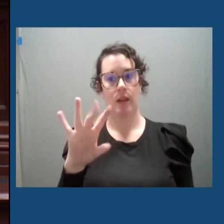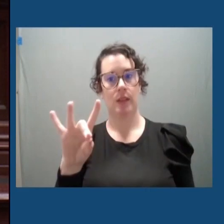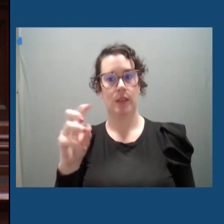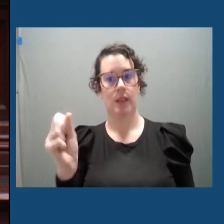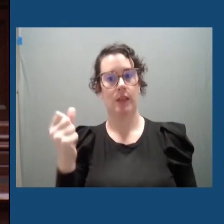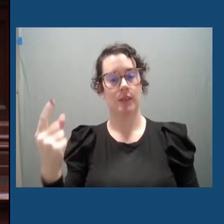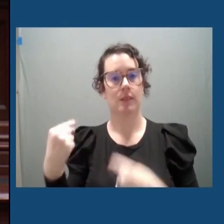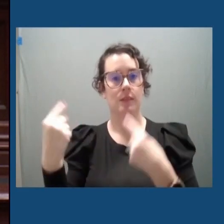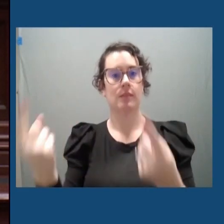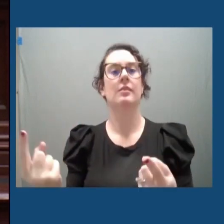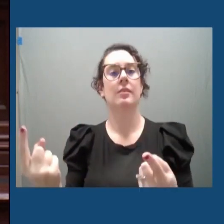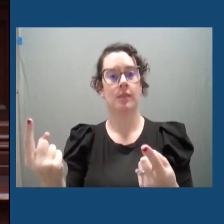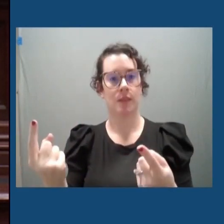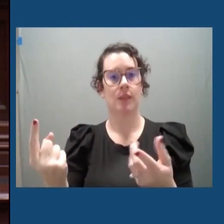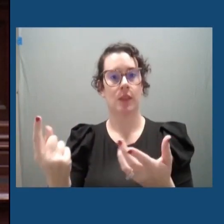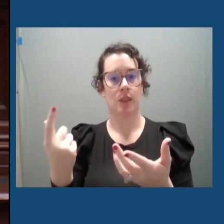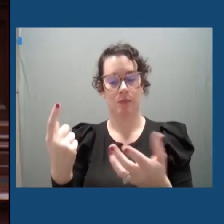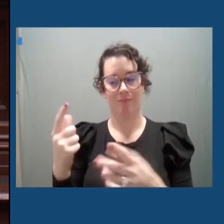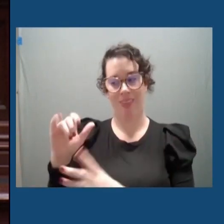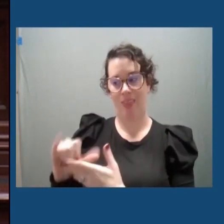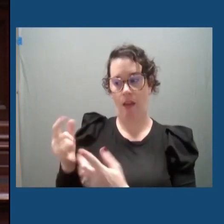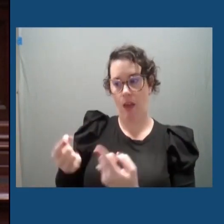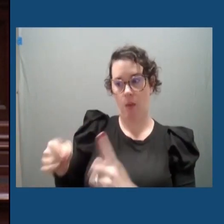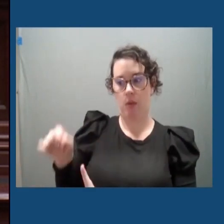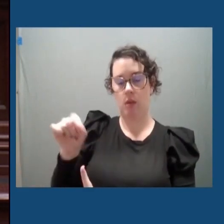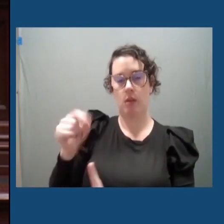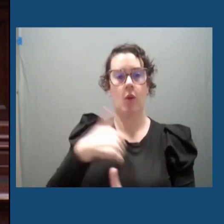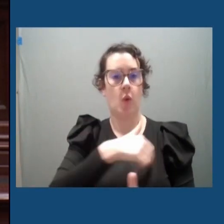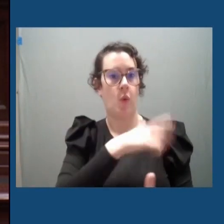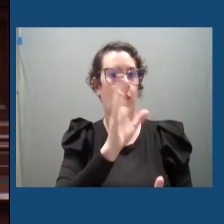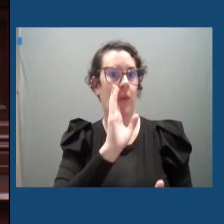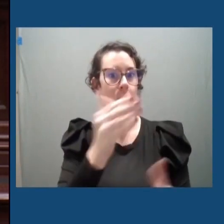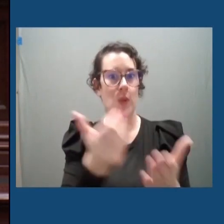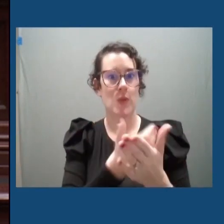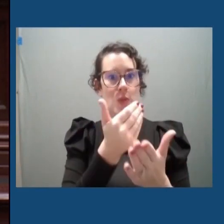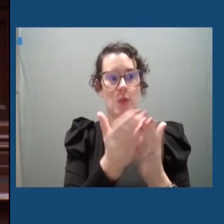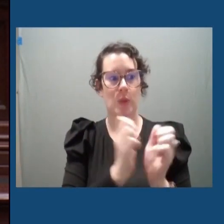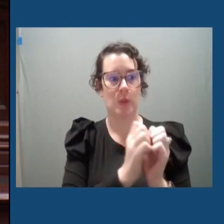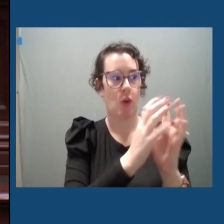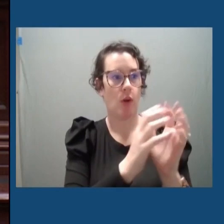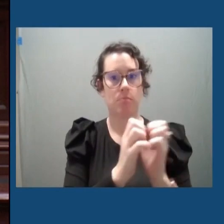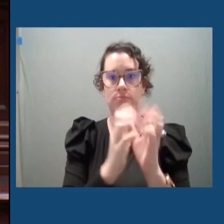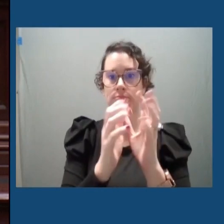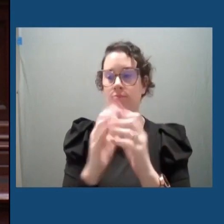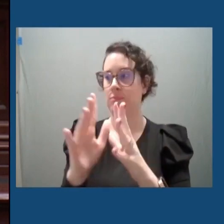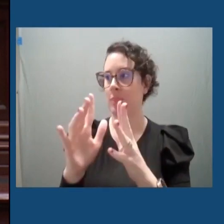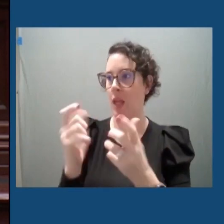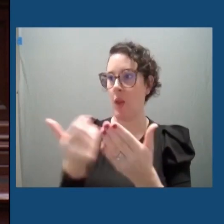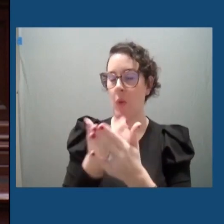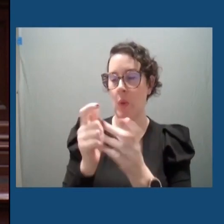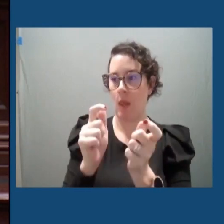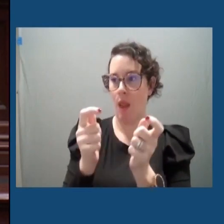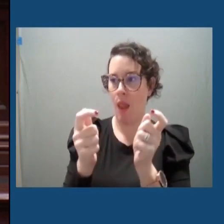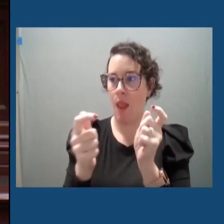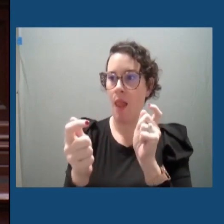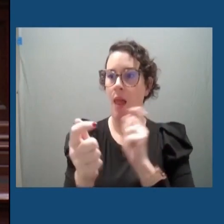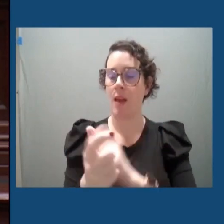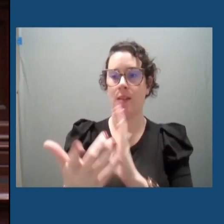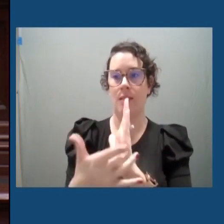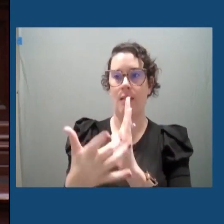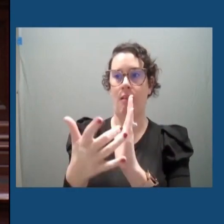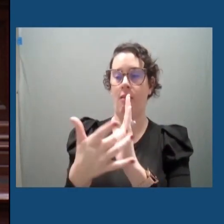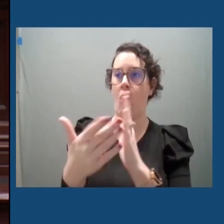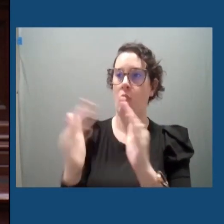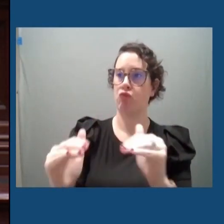we will be the birthplace of countless new startups, spin-offs, and the technological advancements that benefit